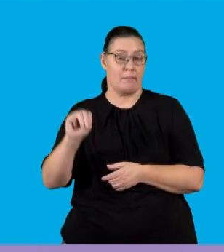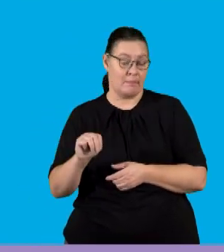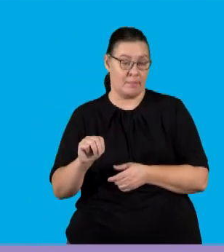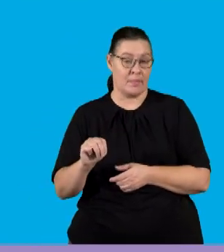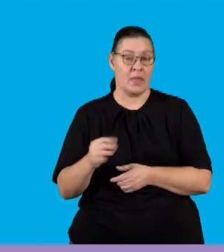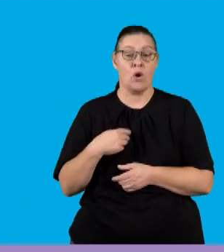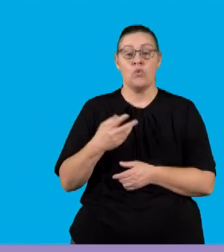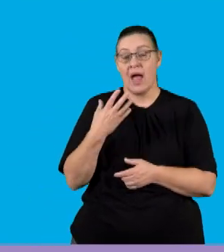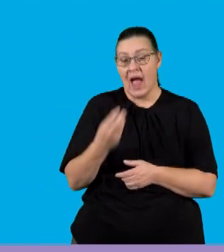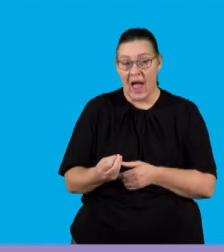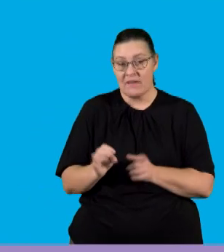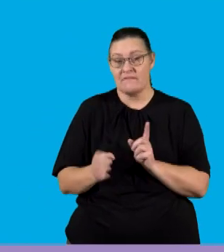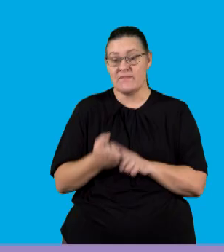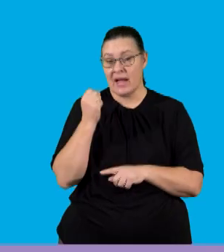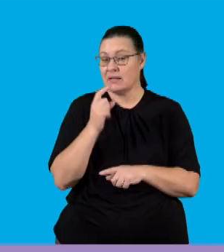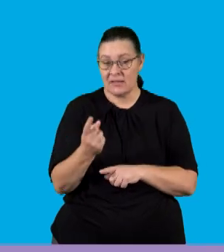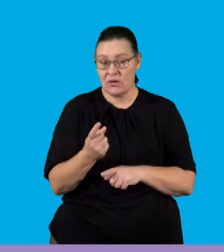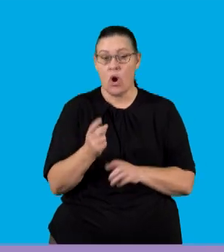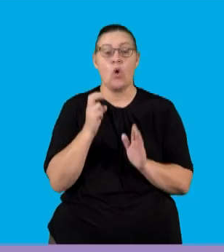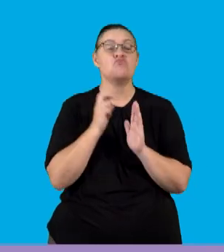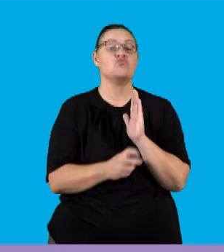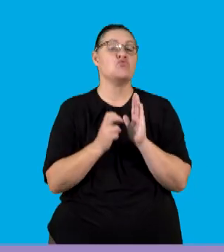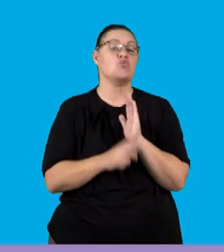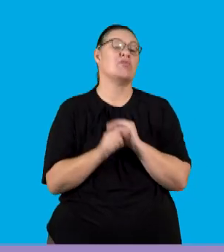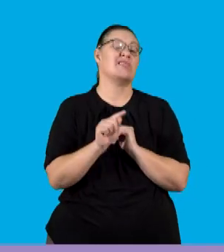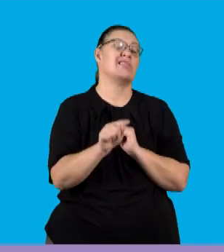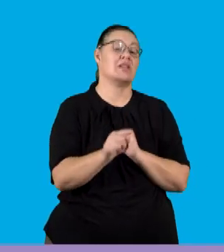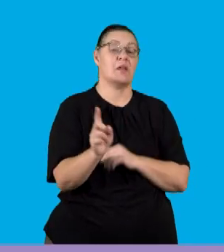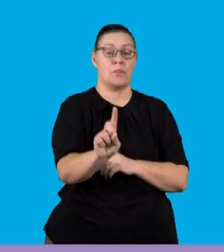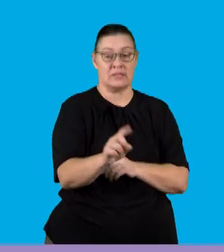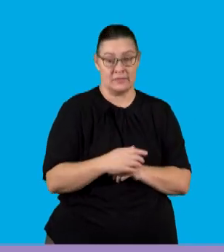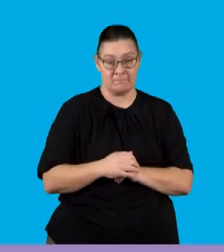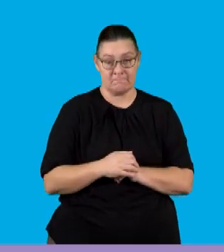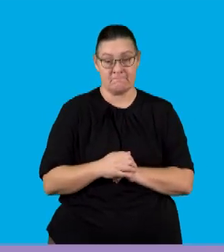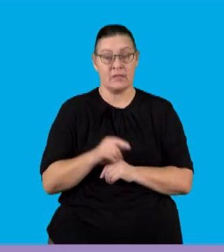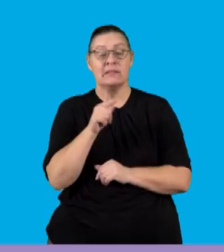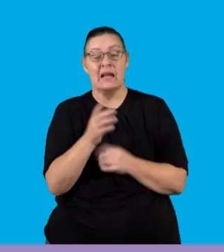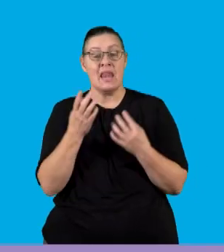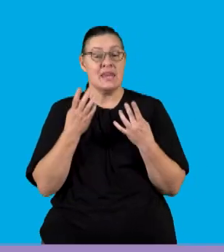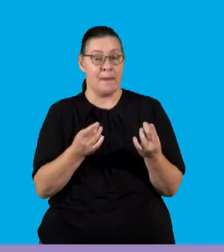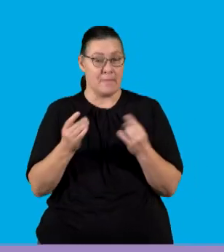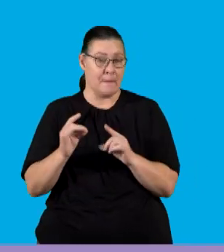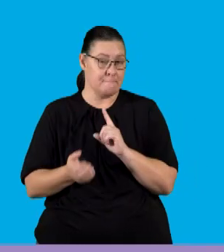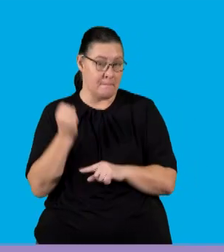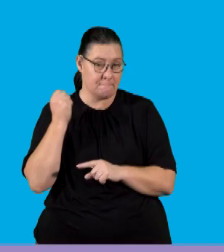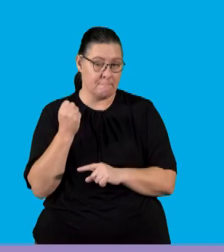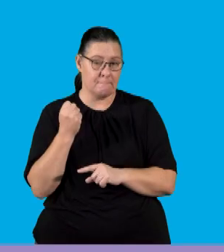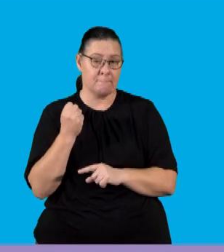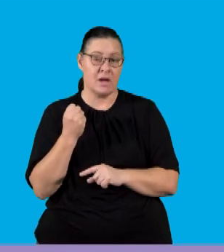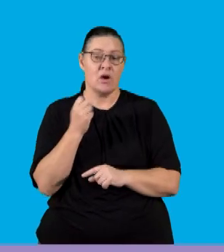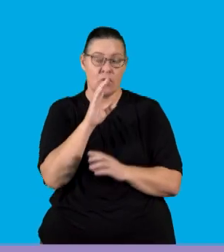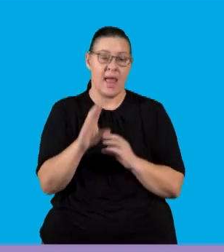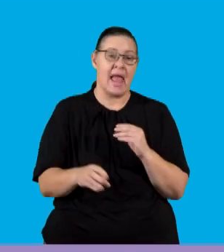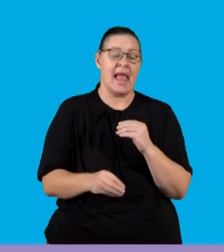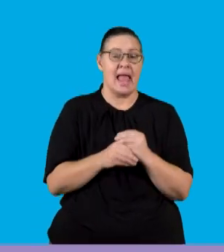And if you remember, we had to find what the rule is. So now that number that we found that